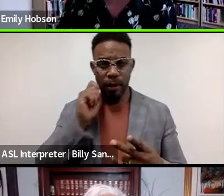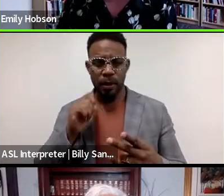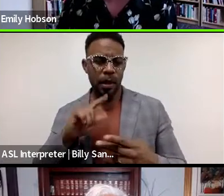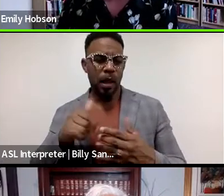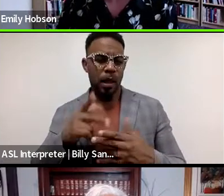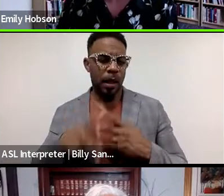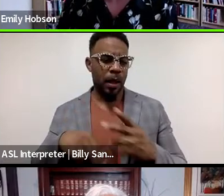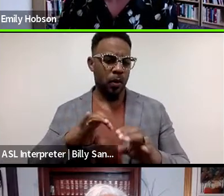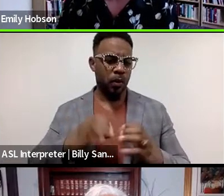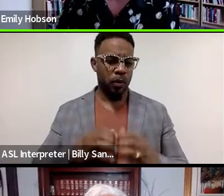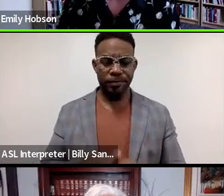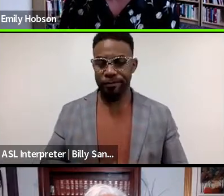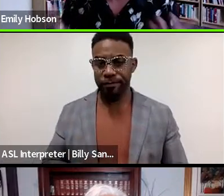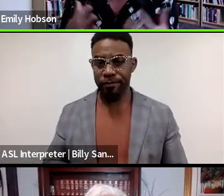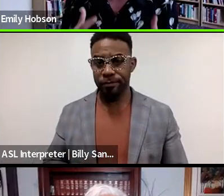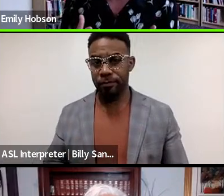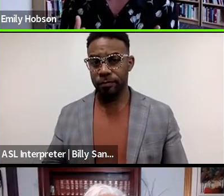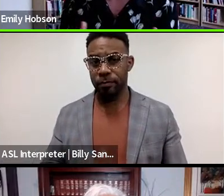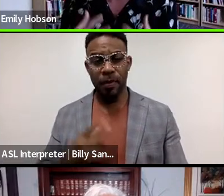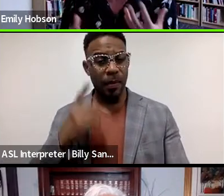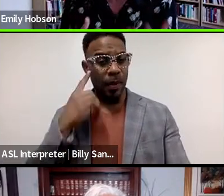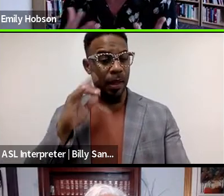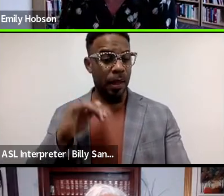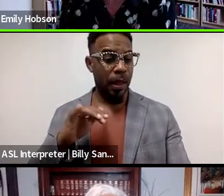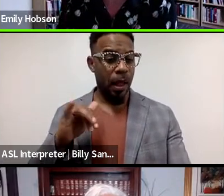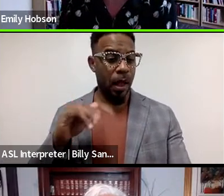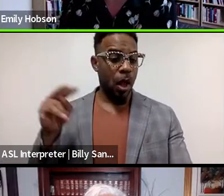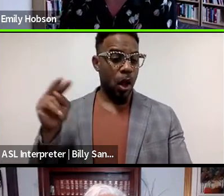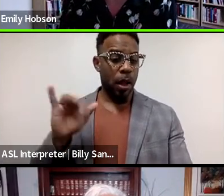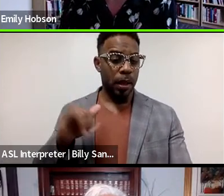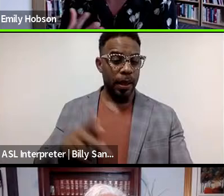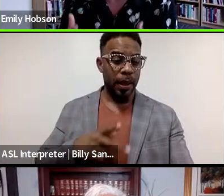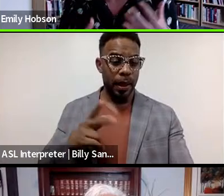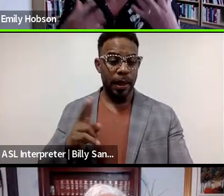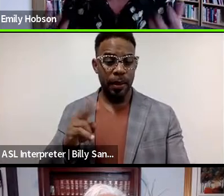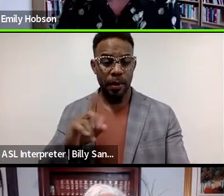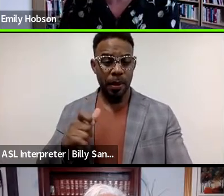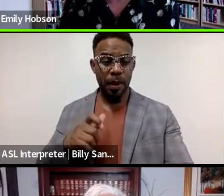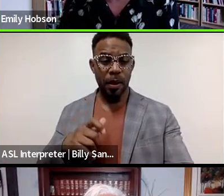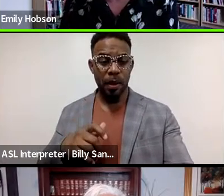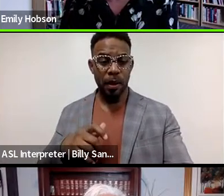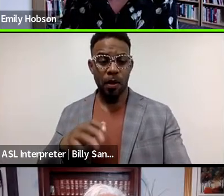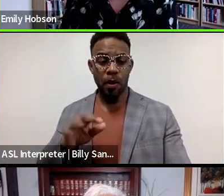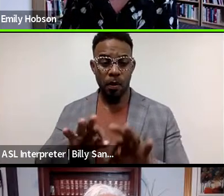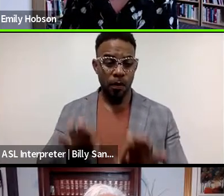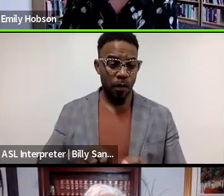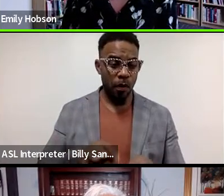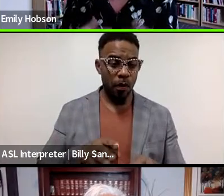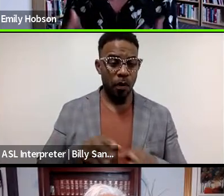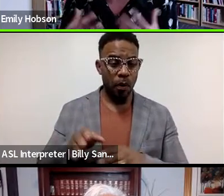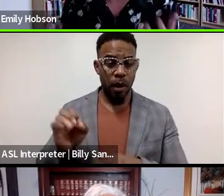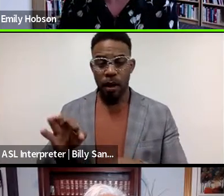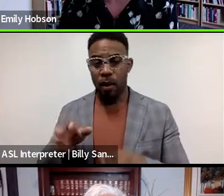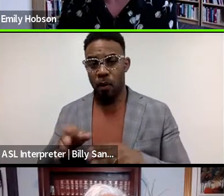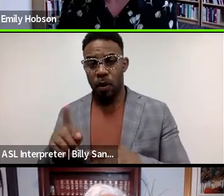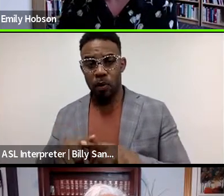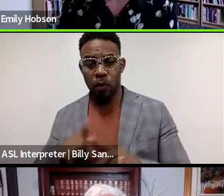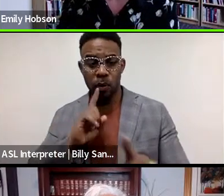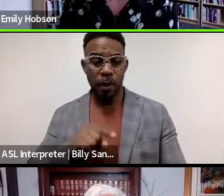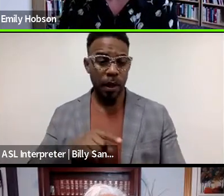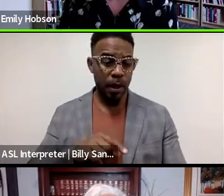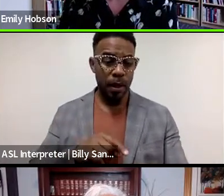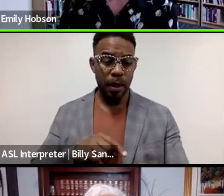groups. And I think that looking at that kind of debate about the forms of ways to